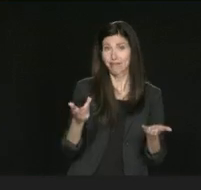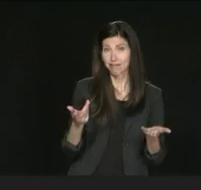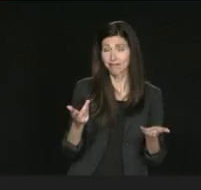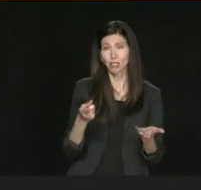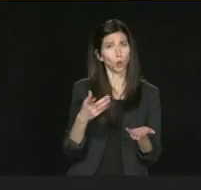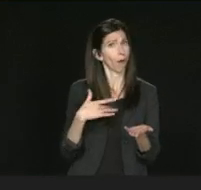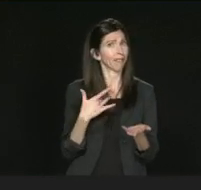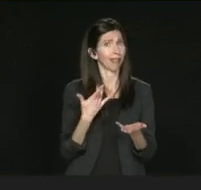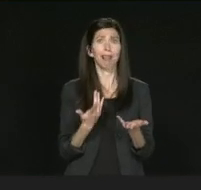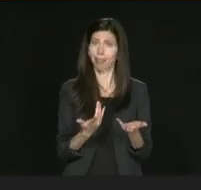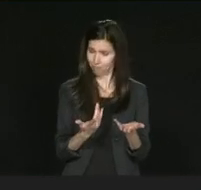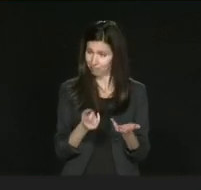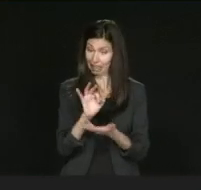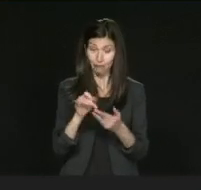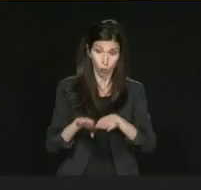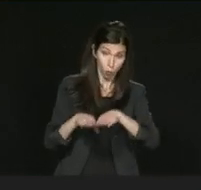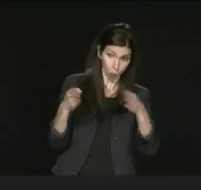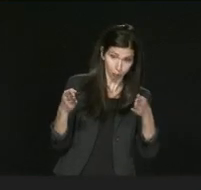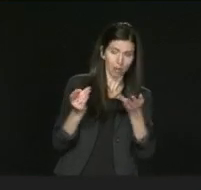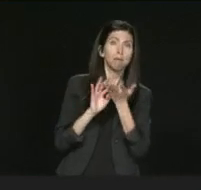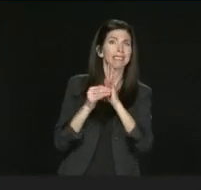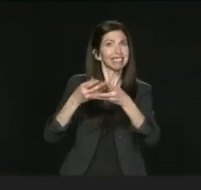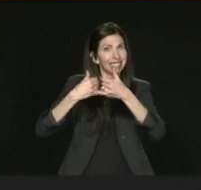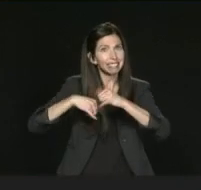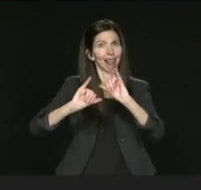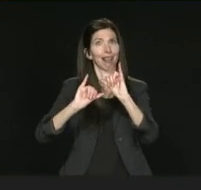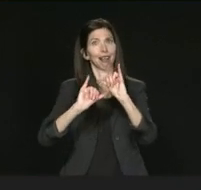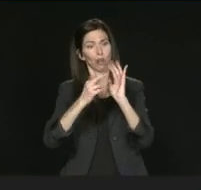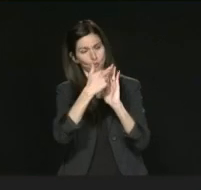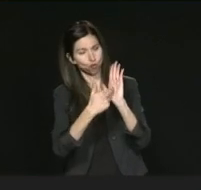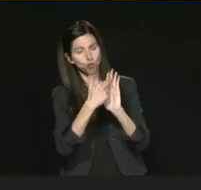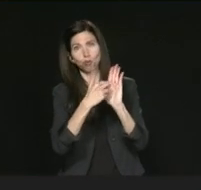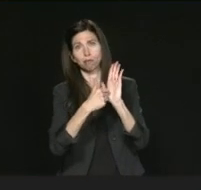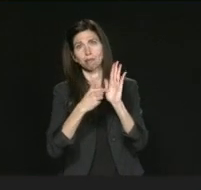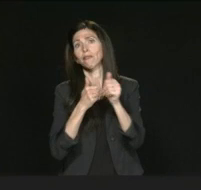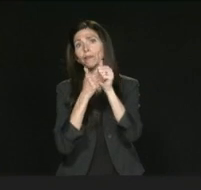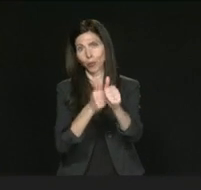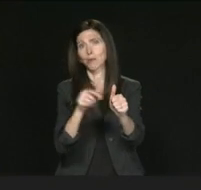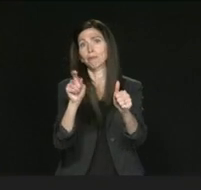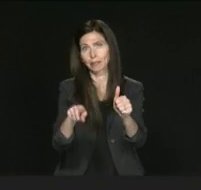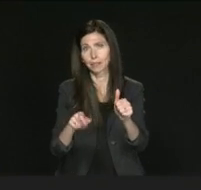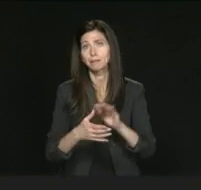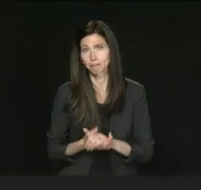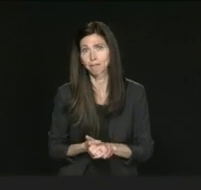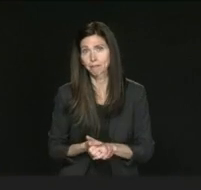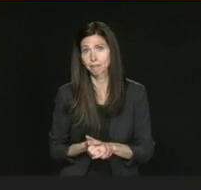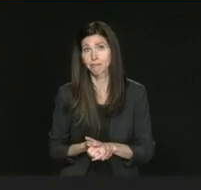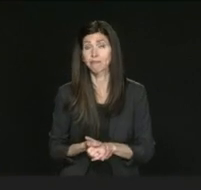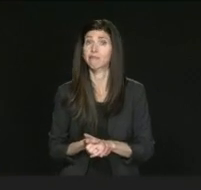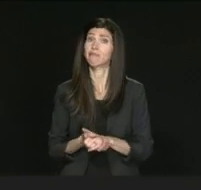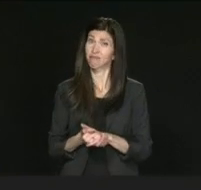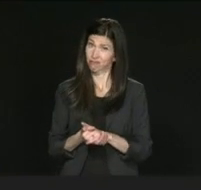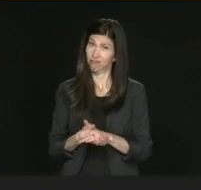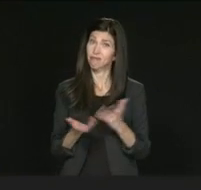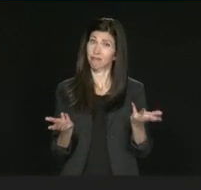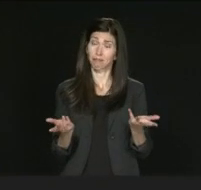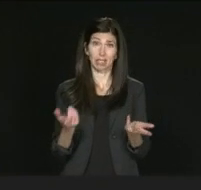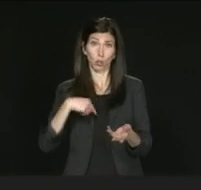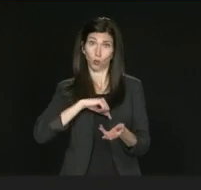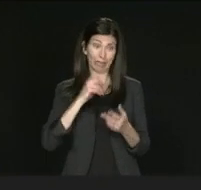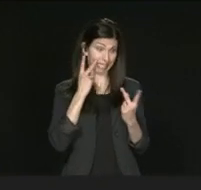because of the characteristic of this virus. And we do know, based on more and more information, that this